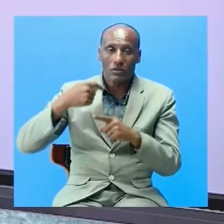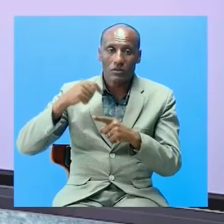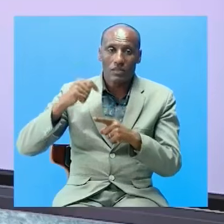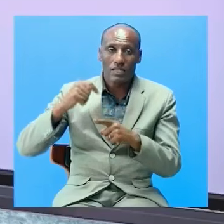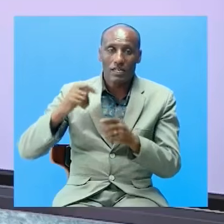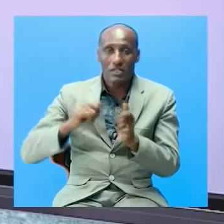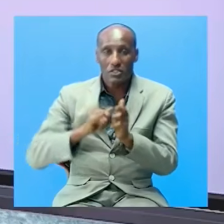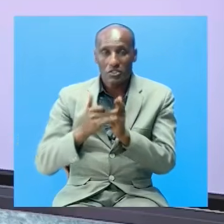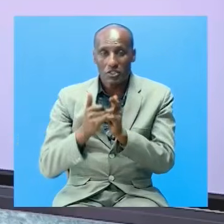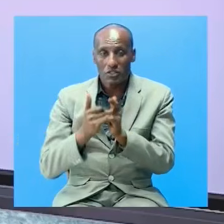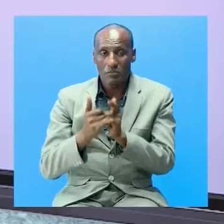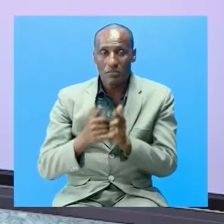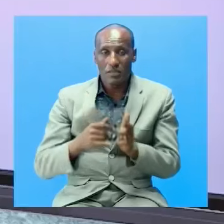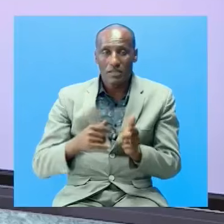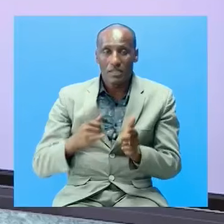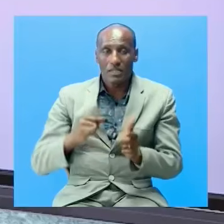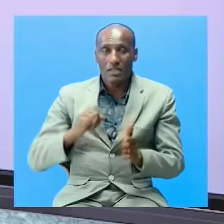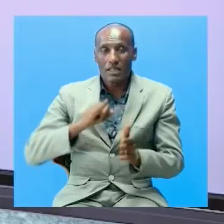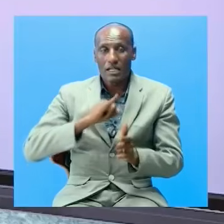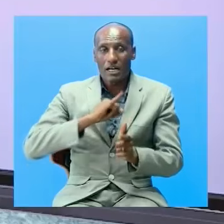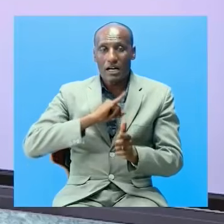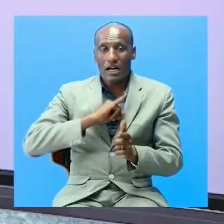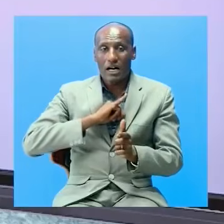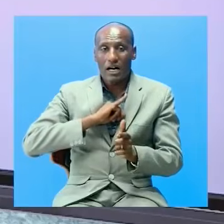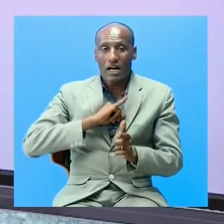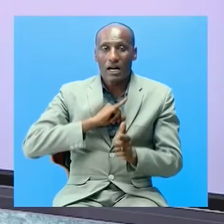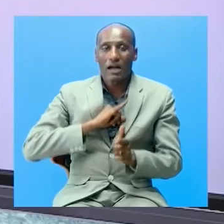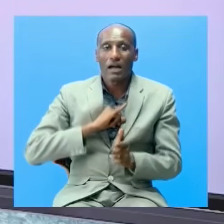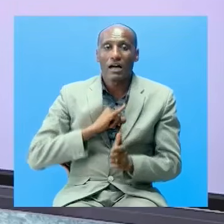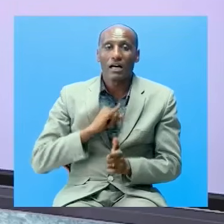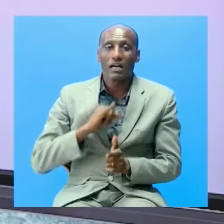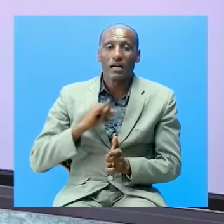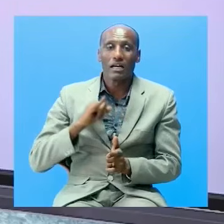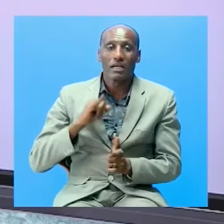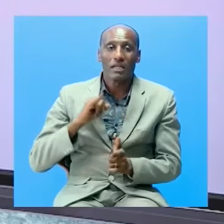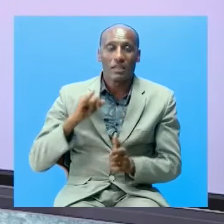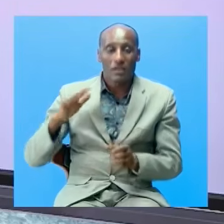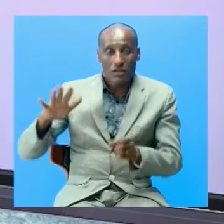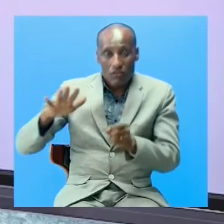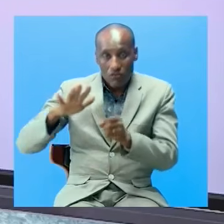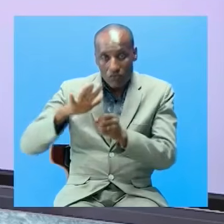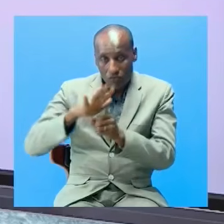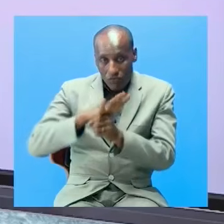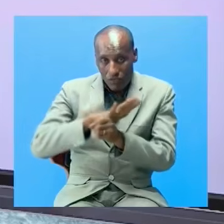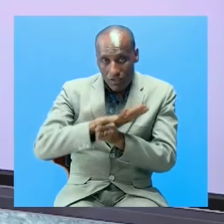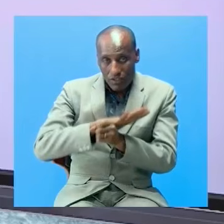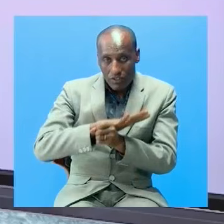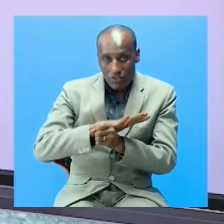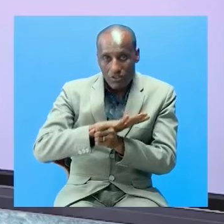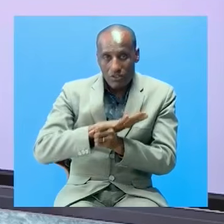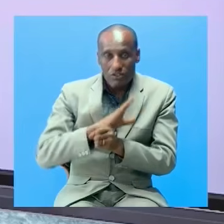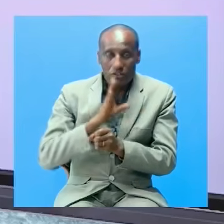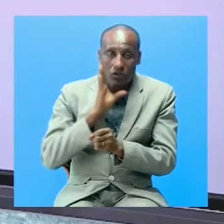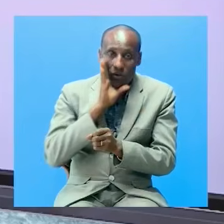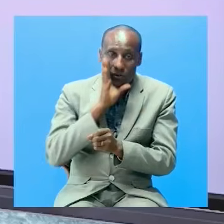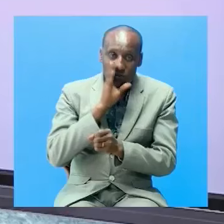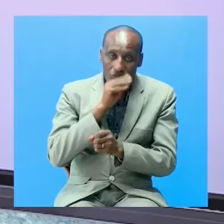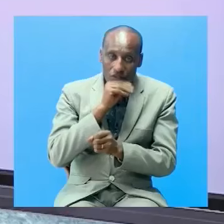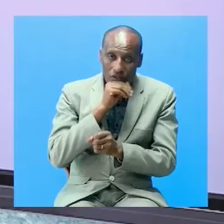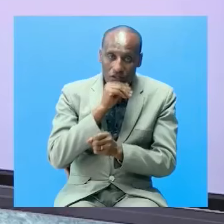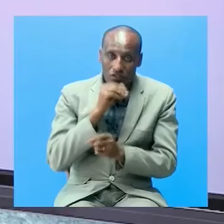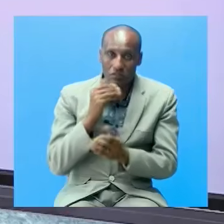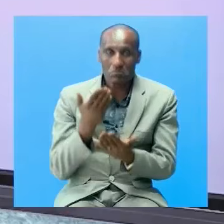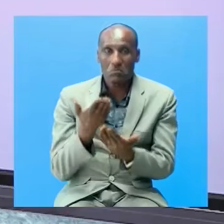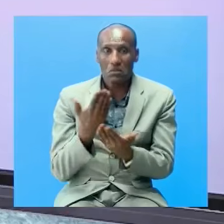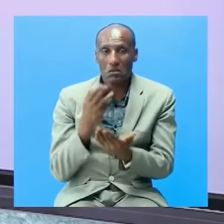go to the gym later if I finish early. How do you think is the possibility? Yes? Did you